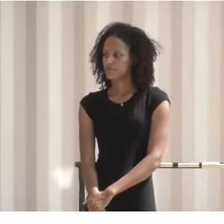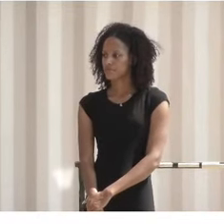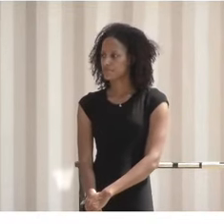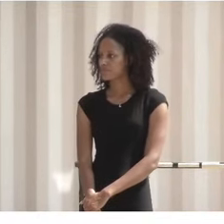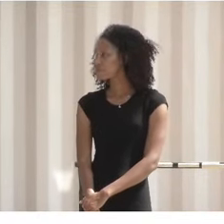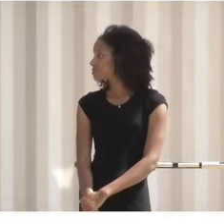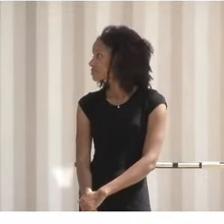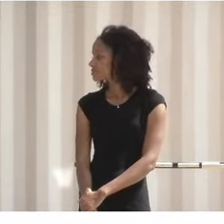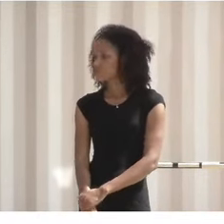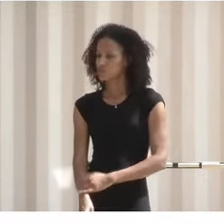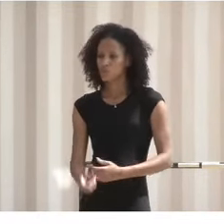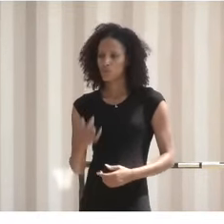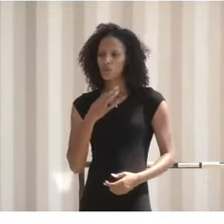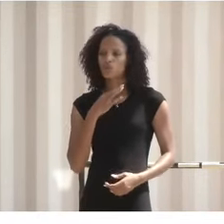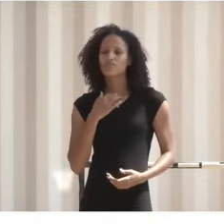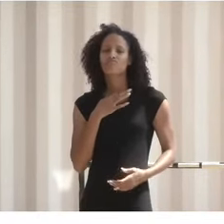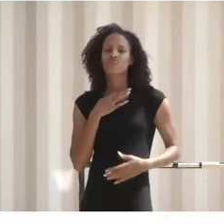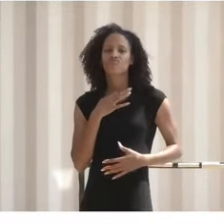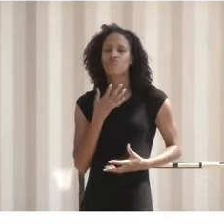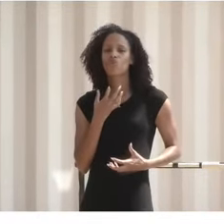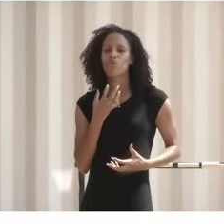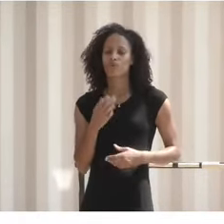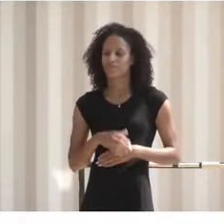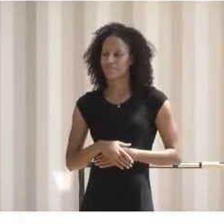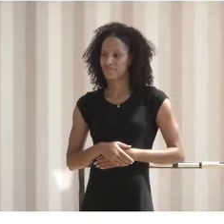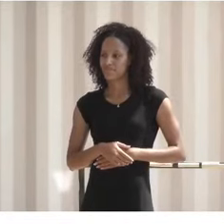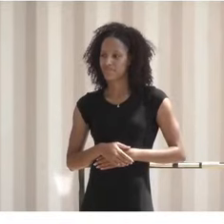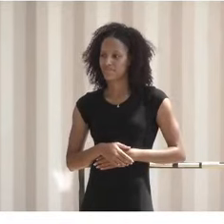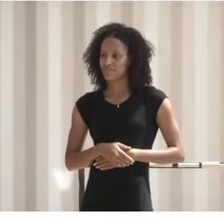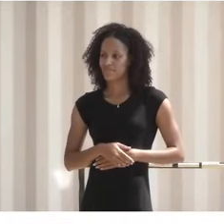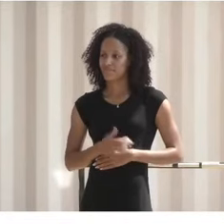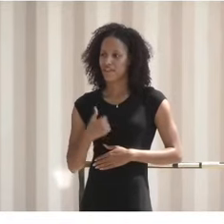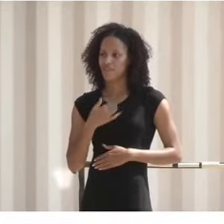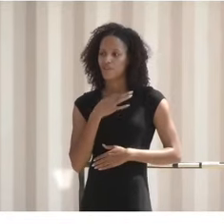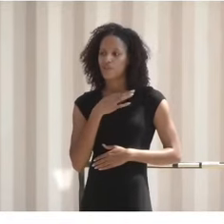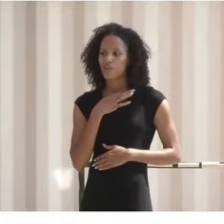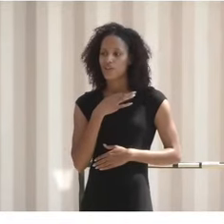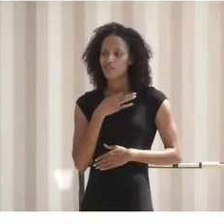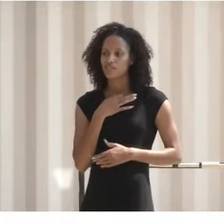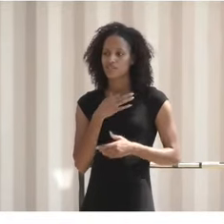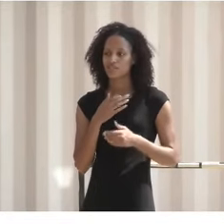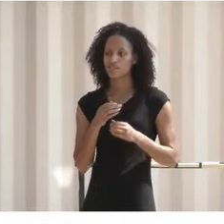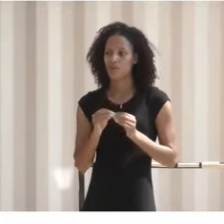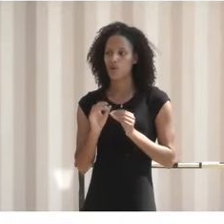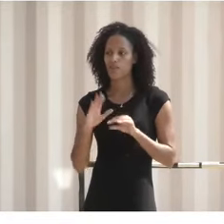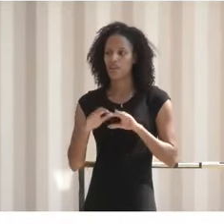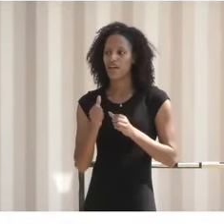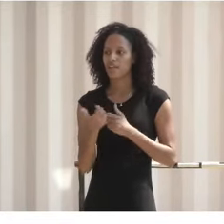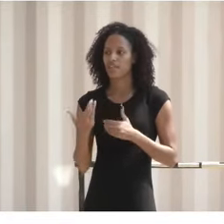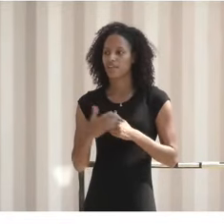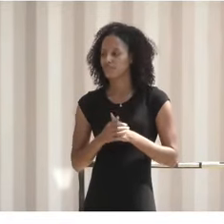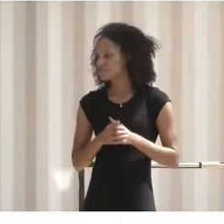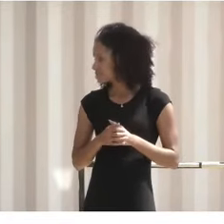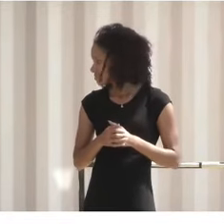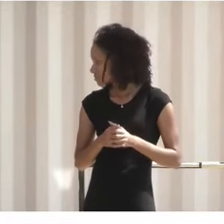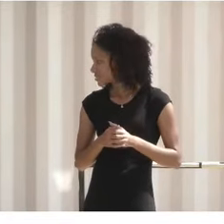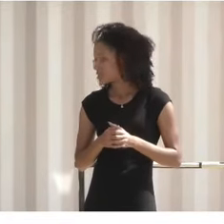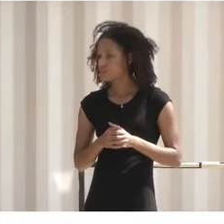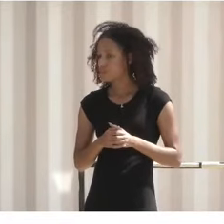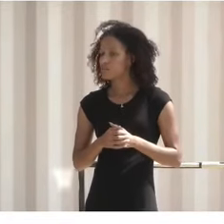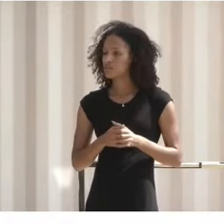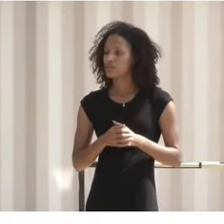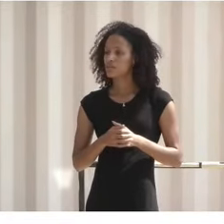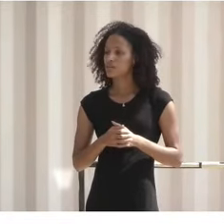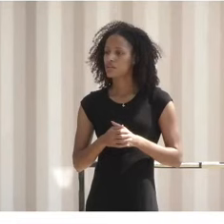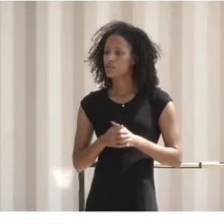You look like you're dying to ask a question, please. I have a curiosity question more than anything else.